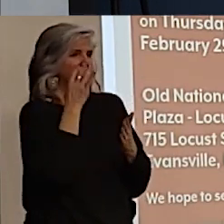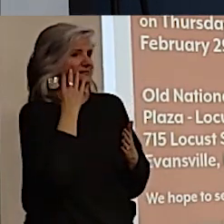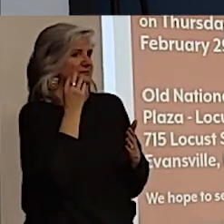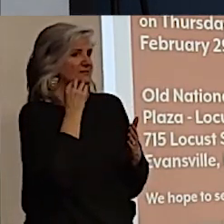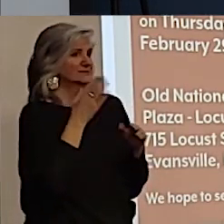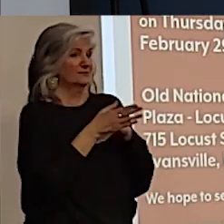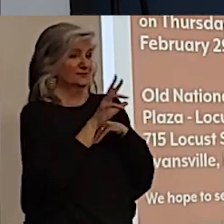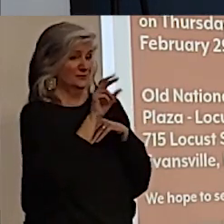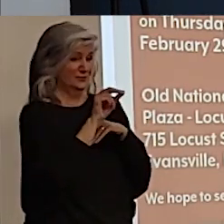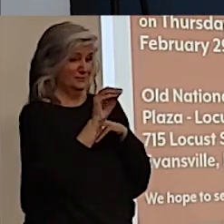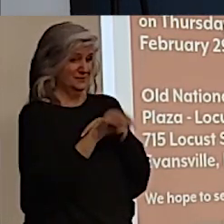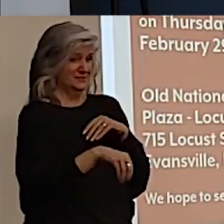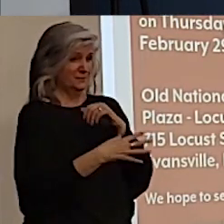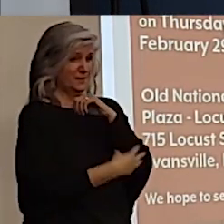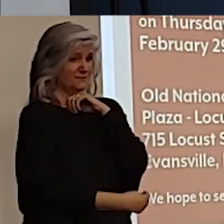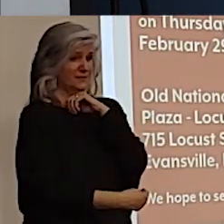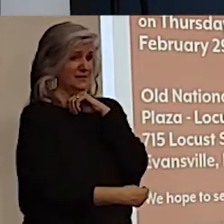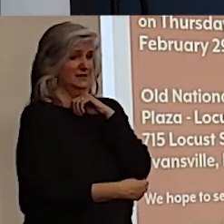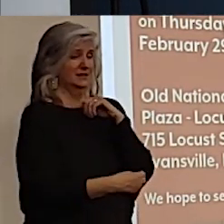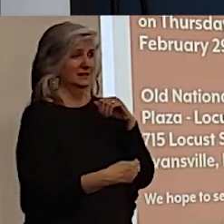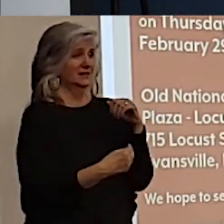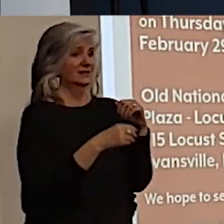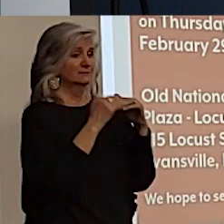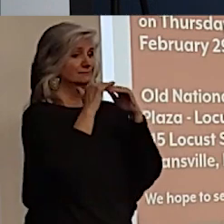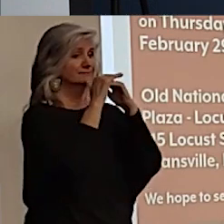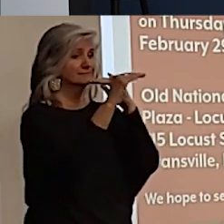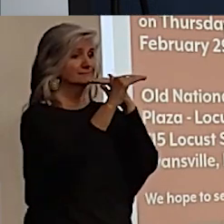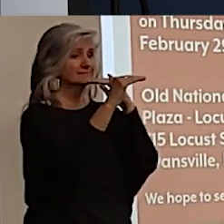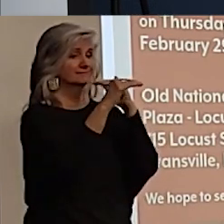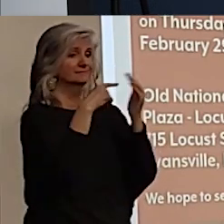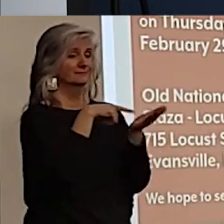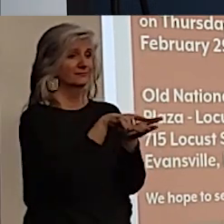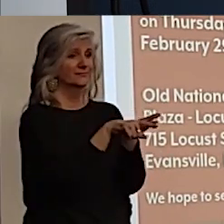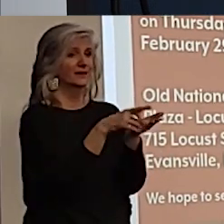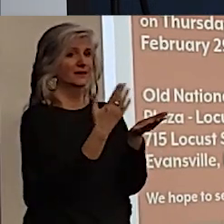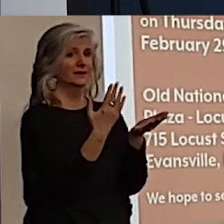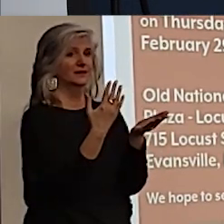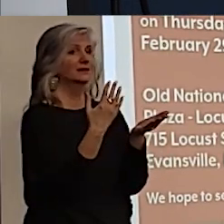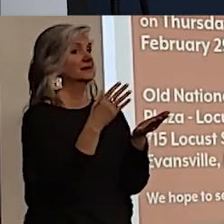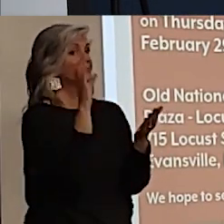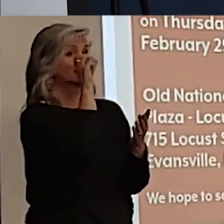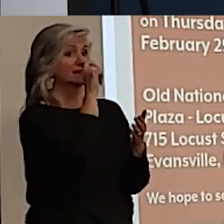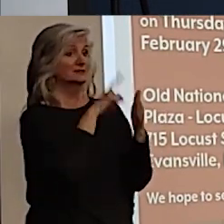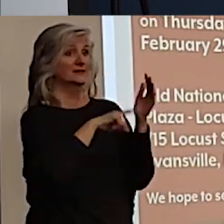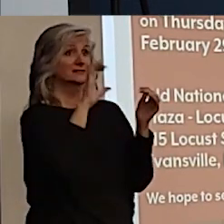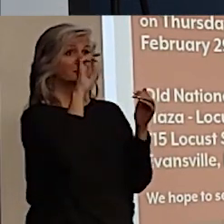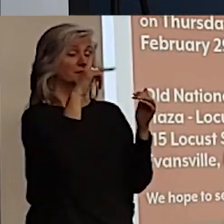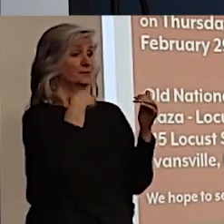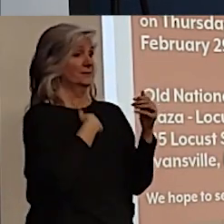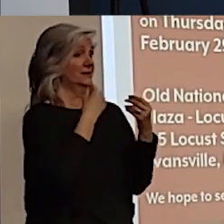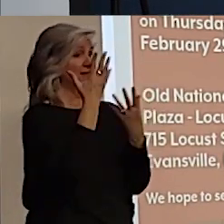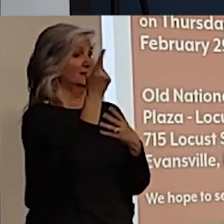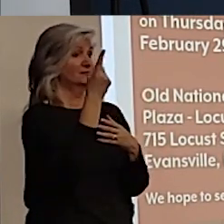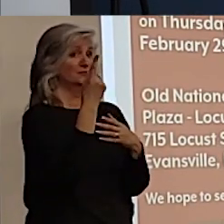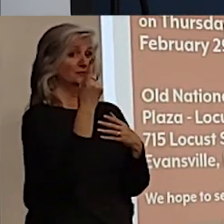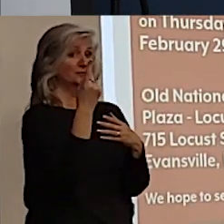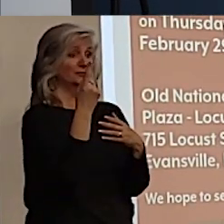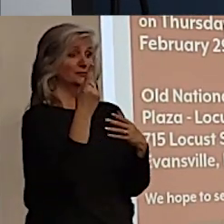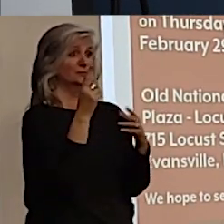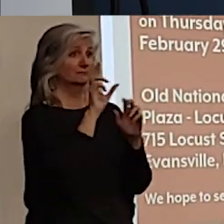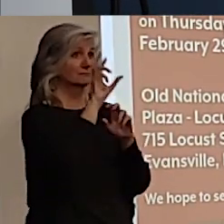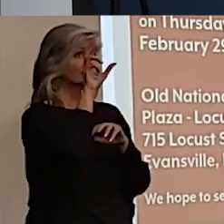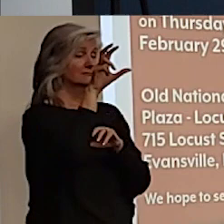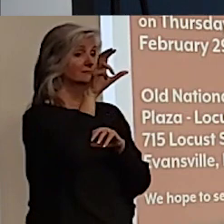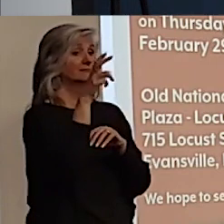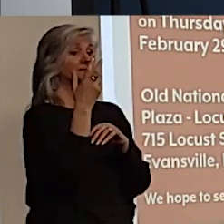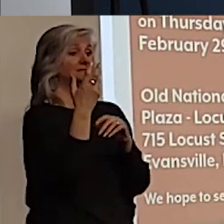over 30% poverty, stagnant wages, minimal investment? Well, guess what, CenterPoint? We gave you a franchise monopoly to